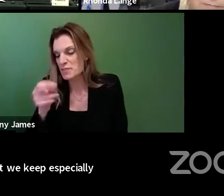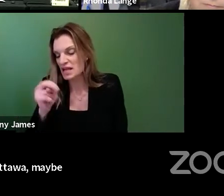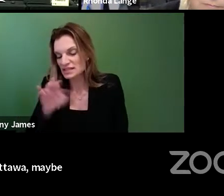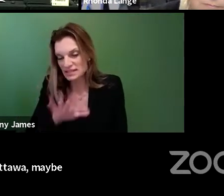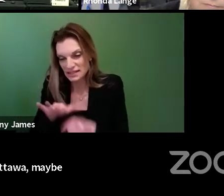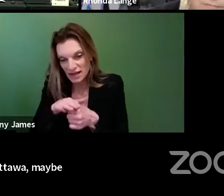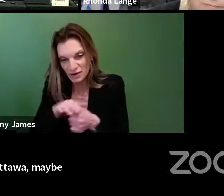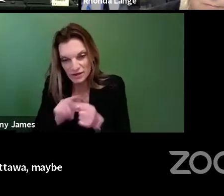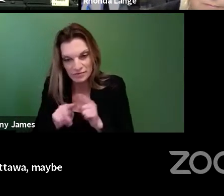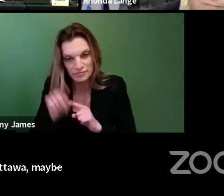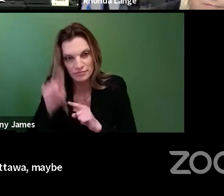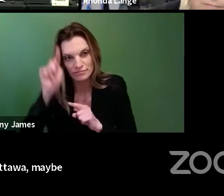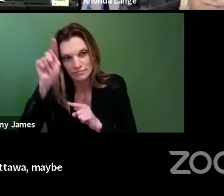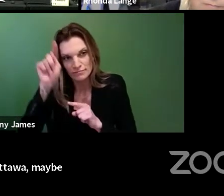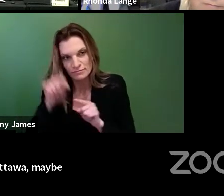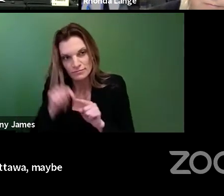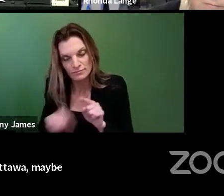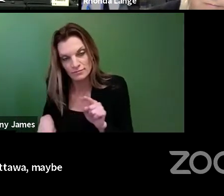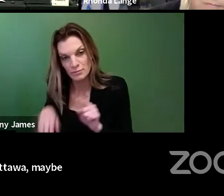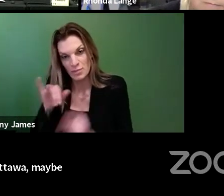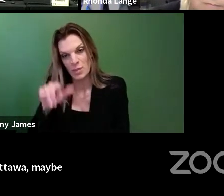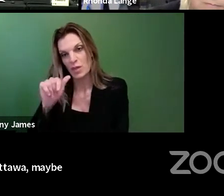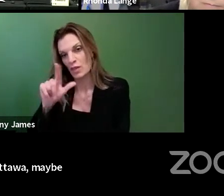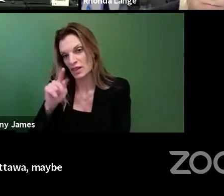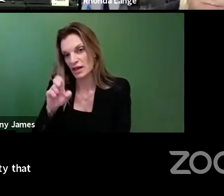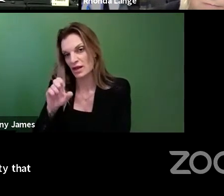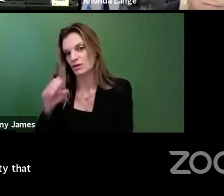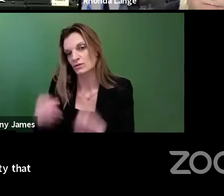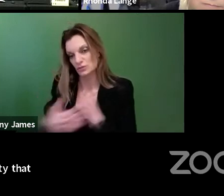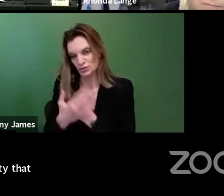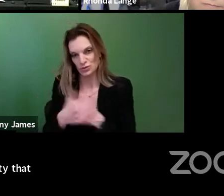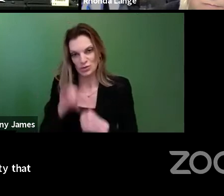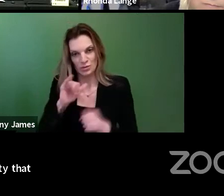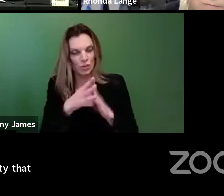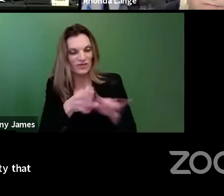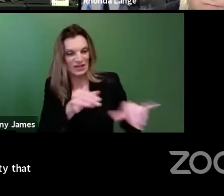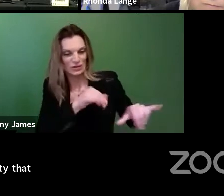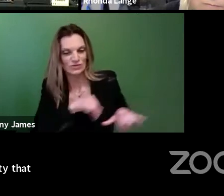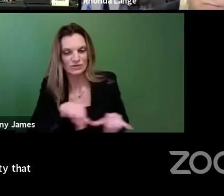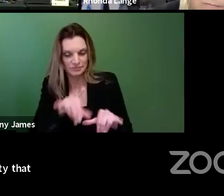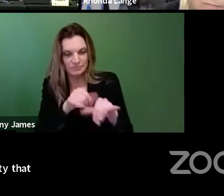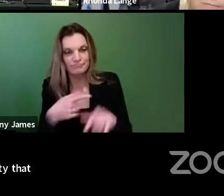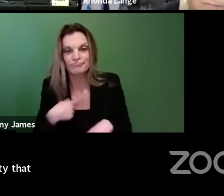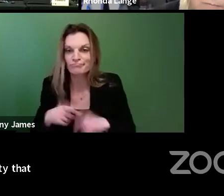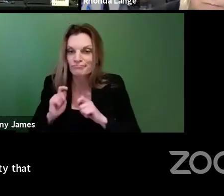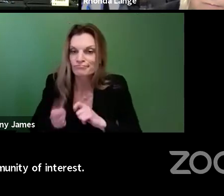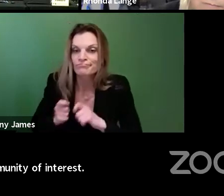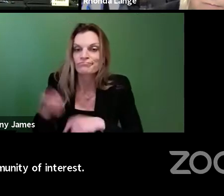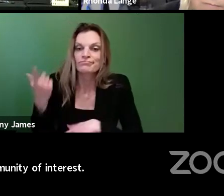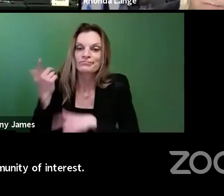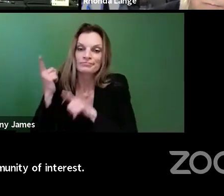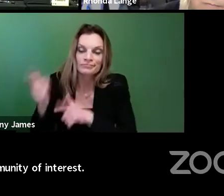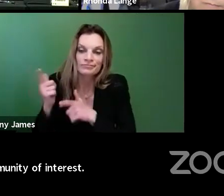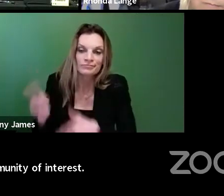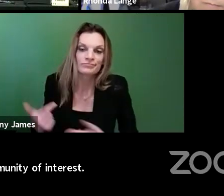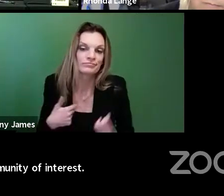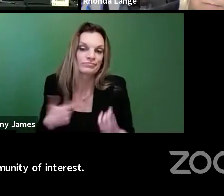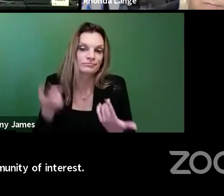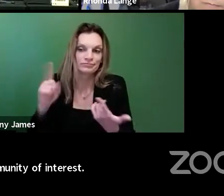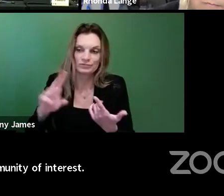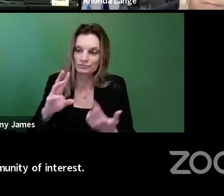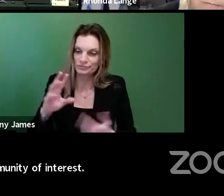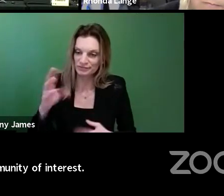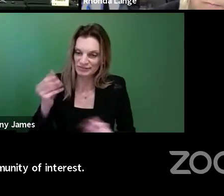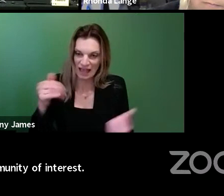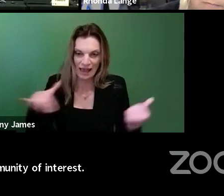the lakeshore have that community of interest. I've hunted, I've fished, I've ran dunes, I've walked up